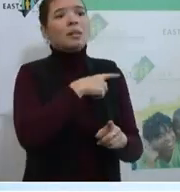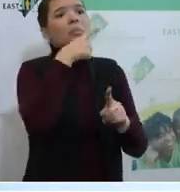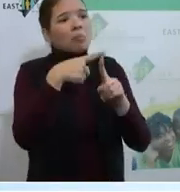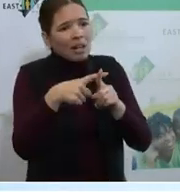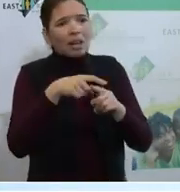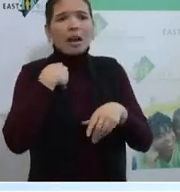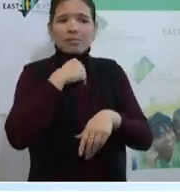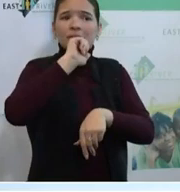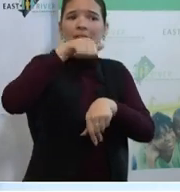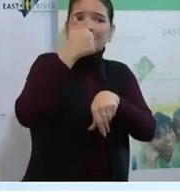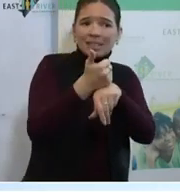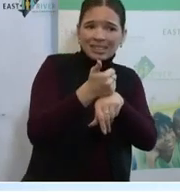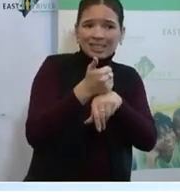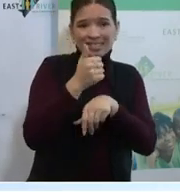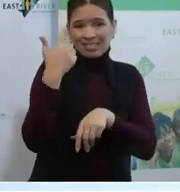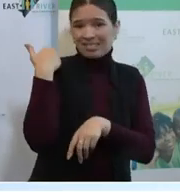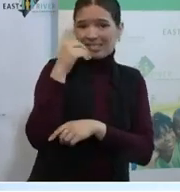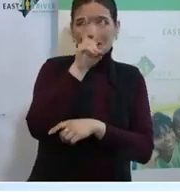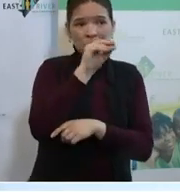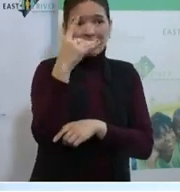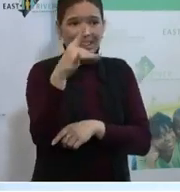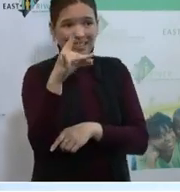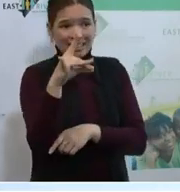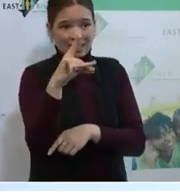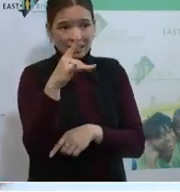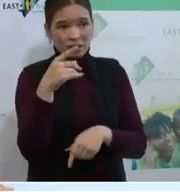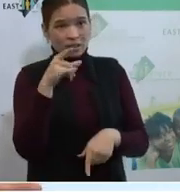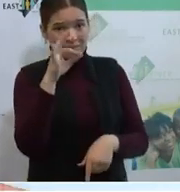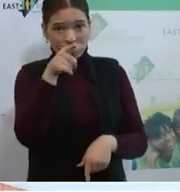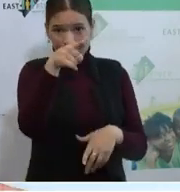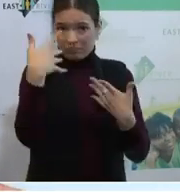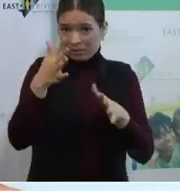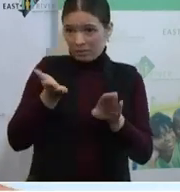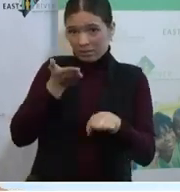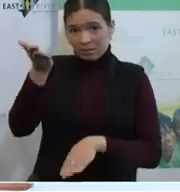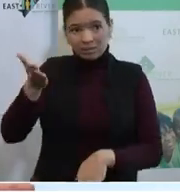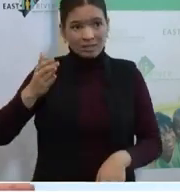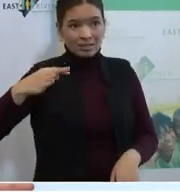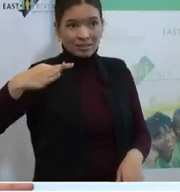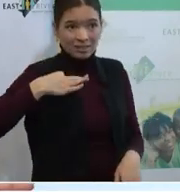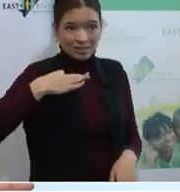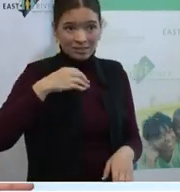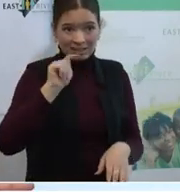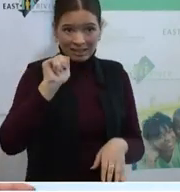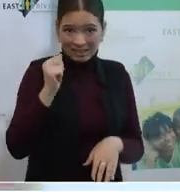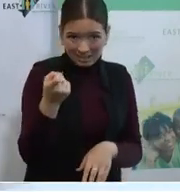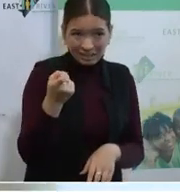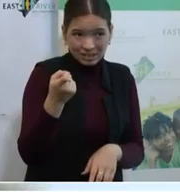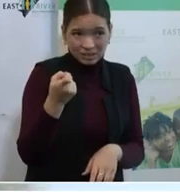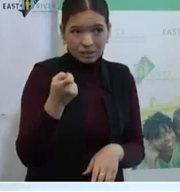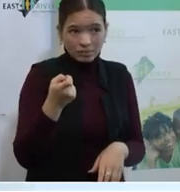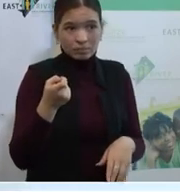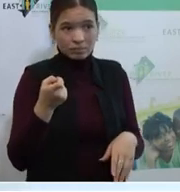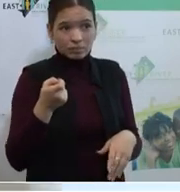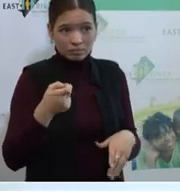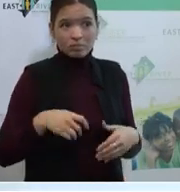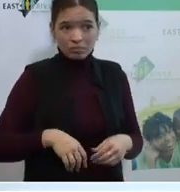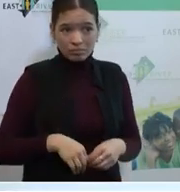taxes. You will get $1,000 if your kid under 4 is in daycare, in unsubsidized daycare. That's